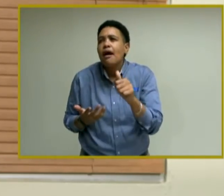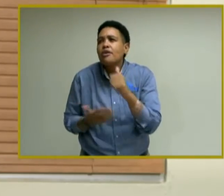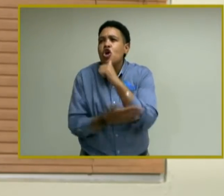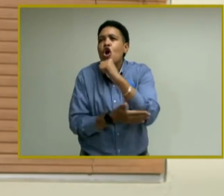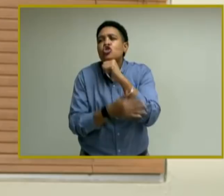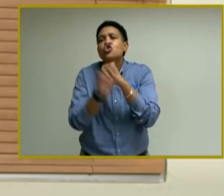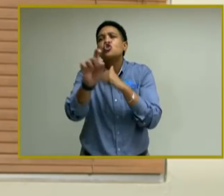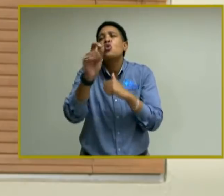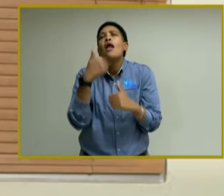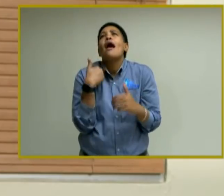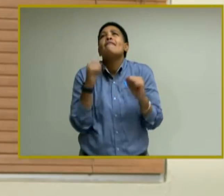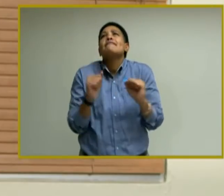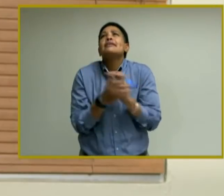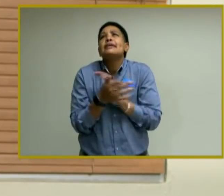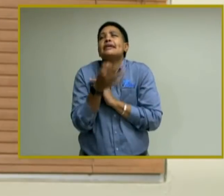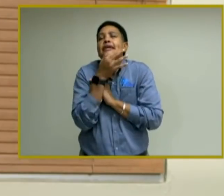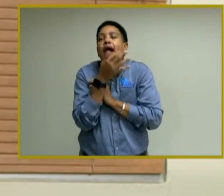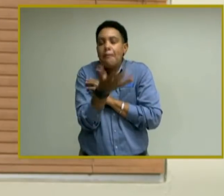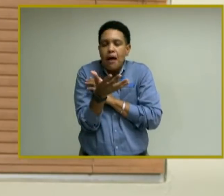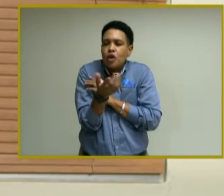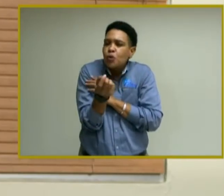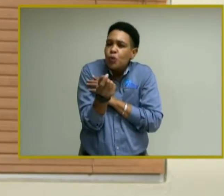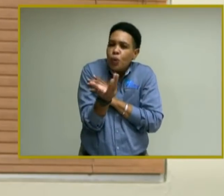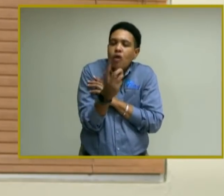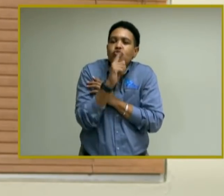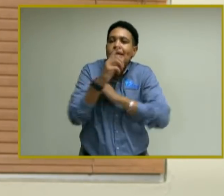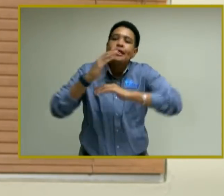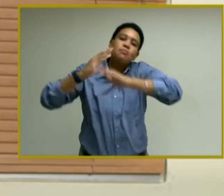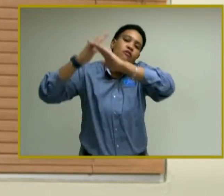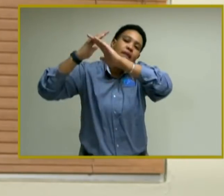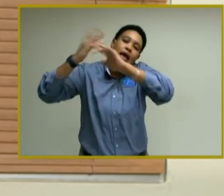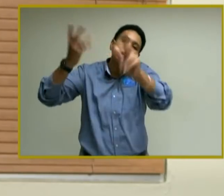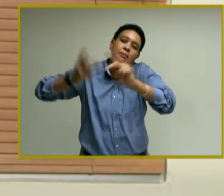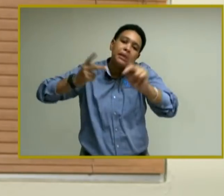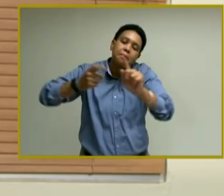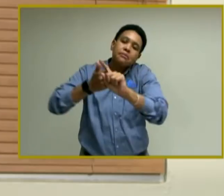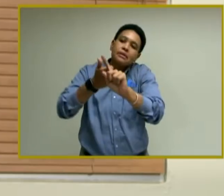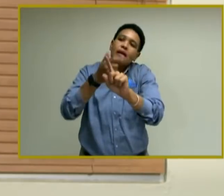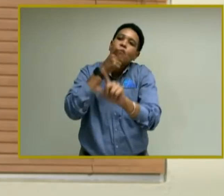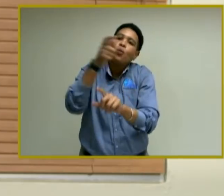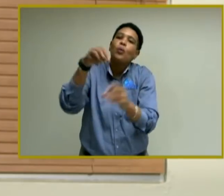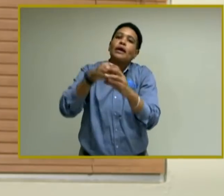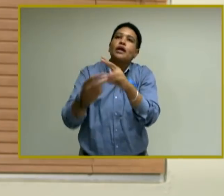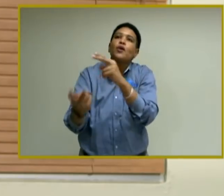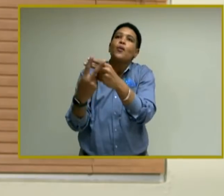countries should have the capacity to prevent persons